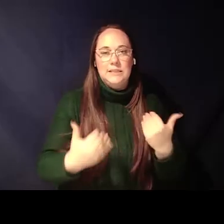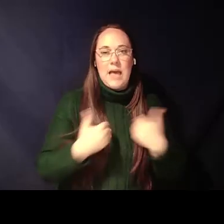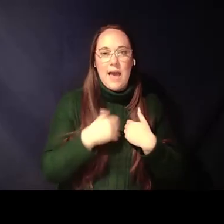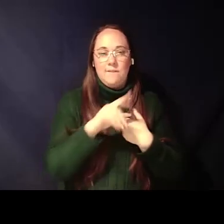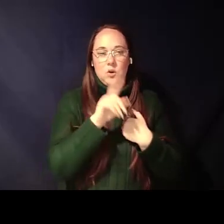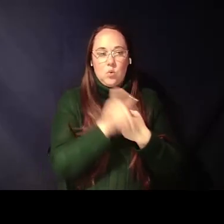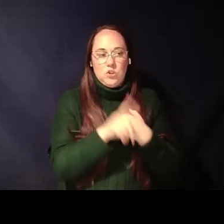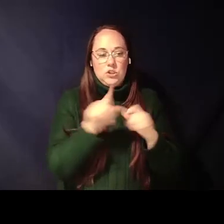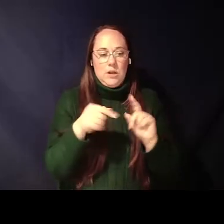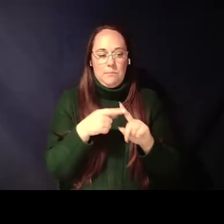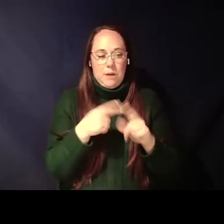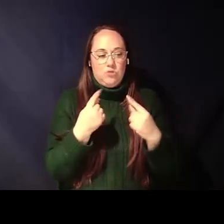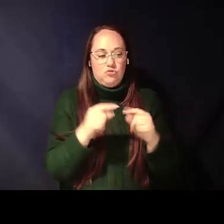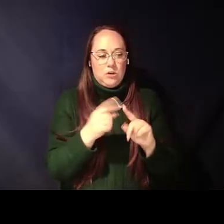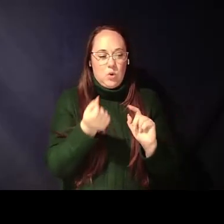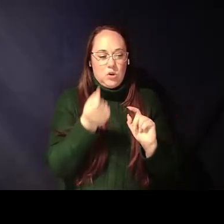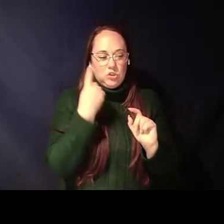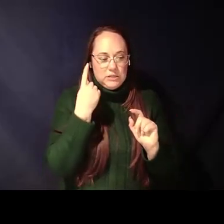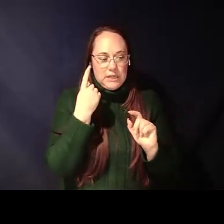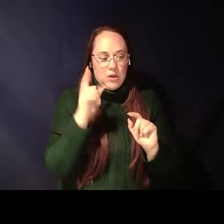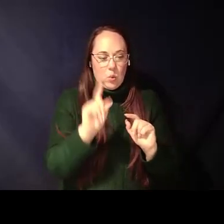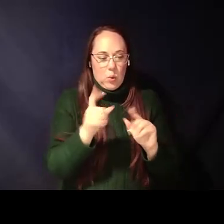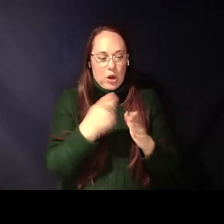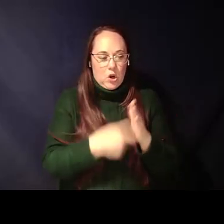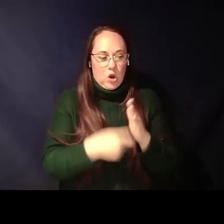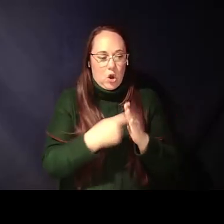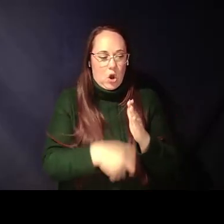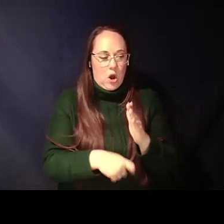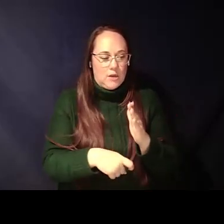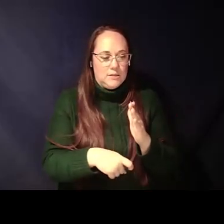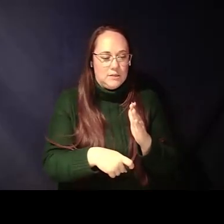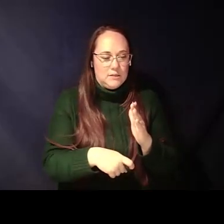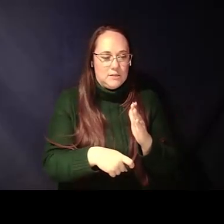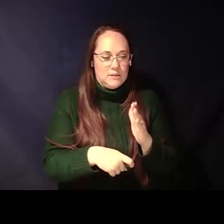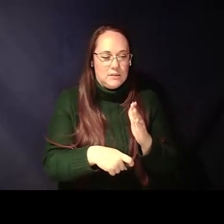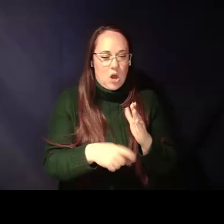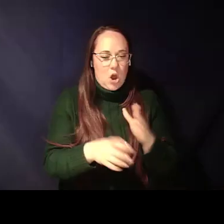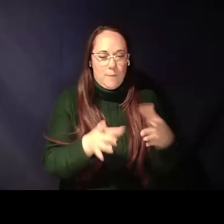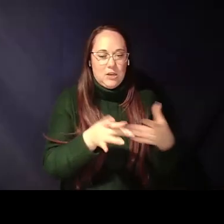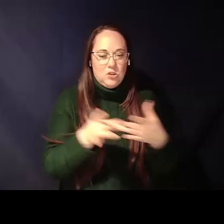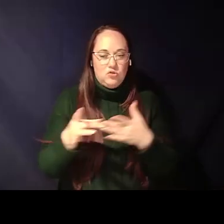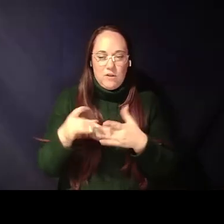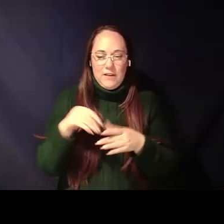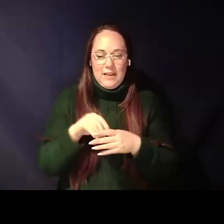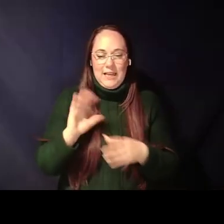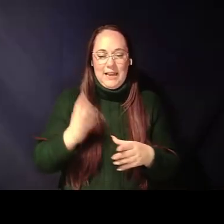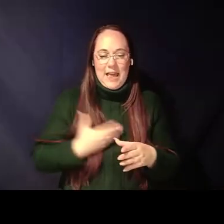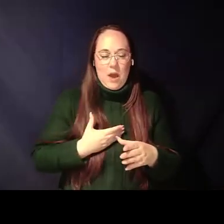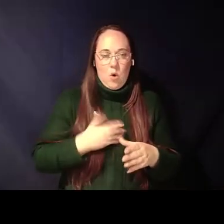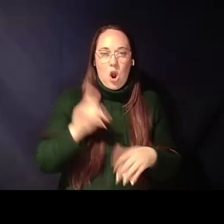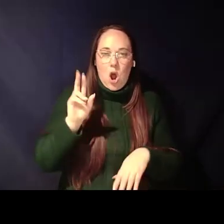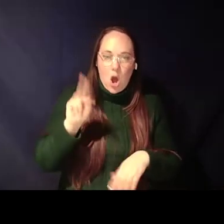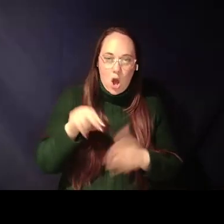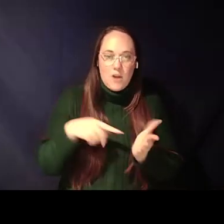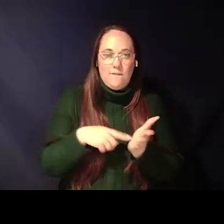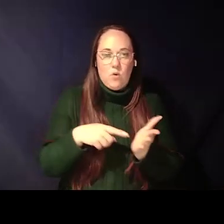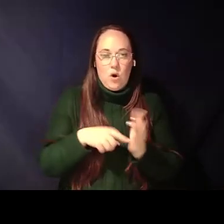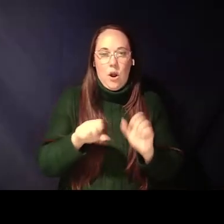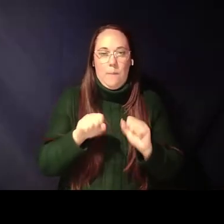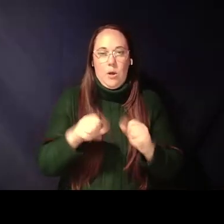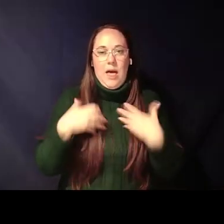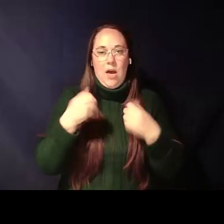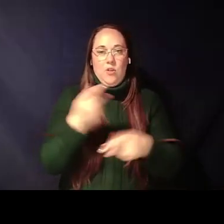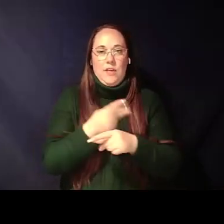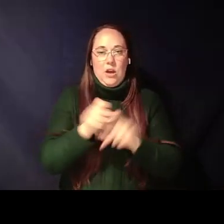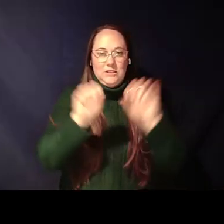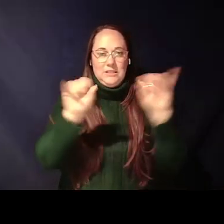of trying to get an understanding of where costs are being driven within our increasingly unaffordable healthcare system. New